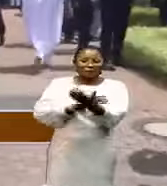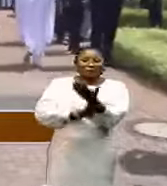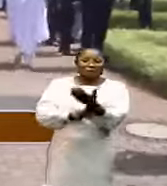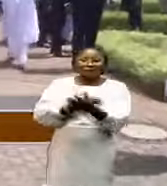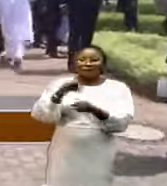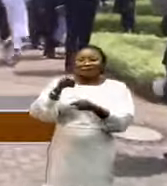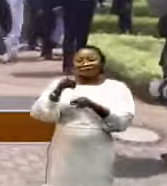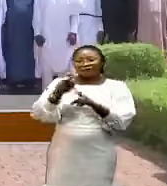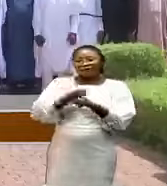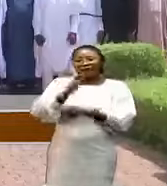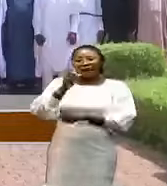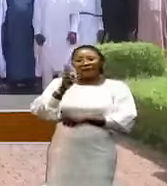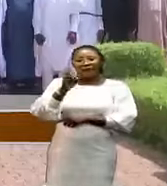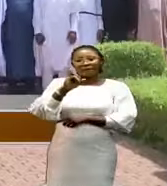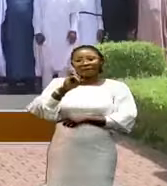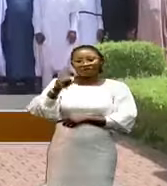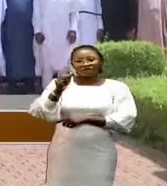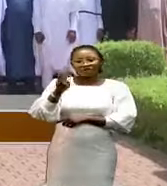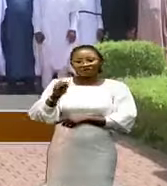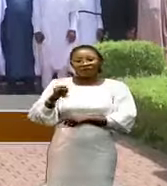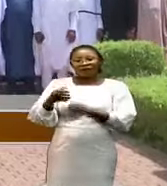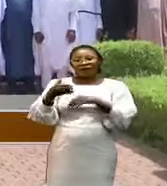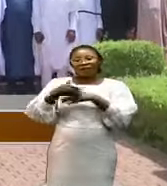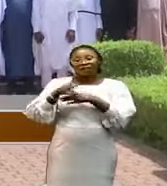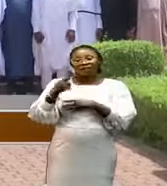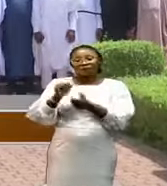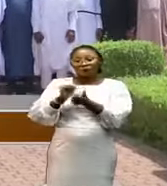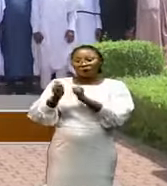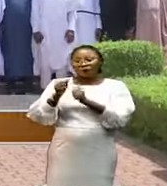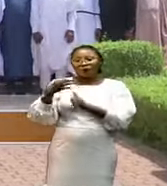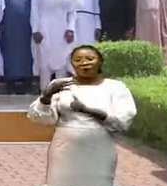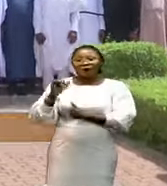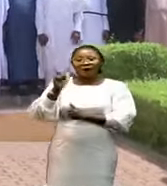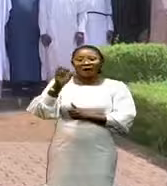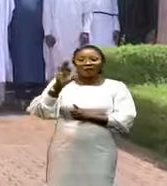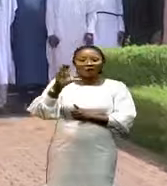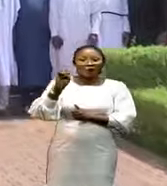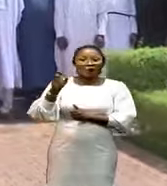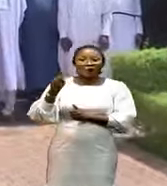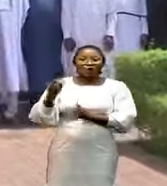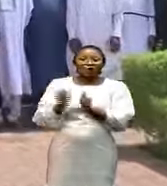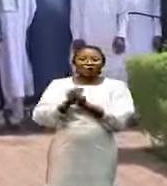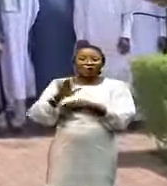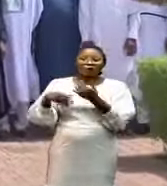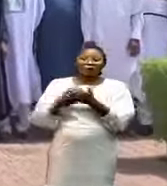after the 2023 Africa Cup of Nations, with all the officials